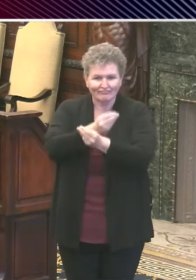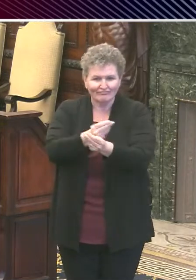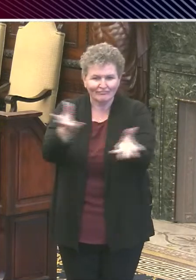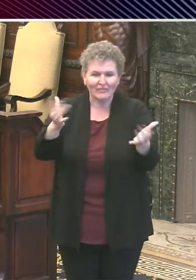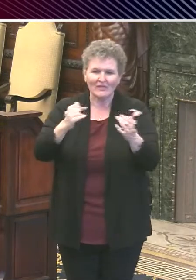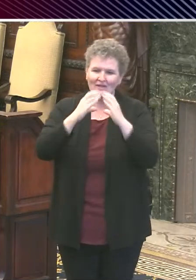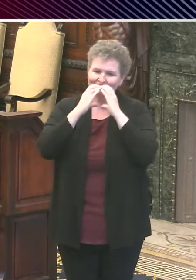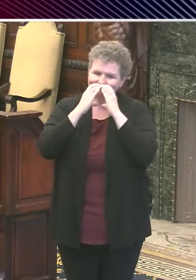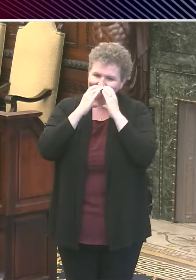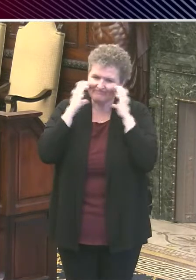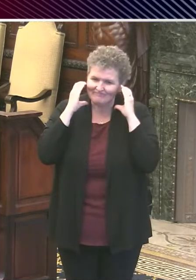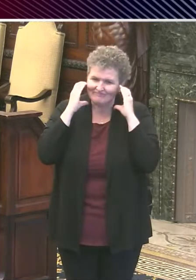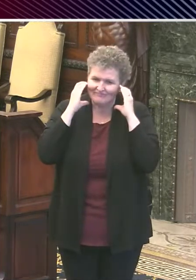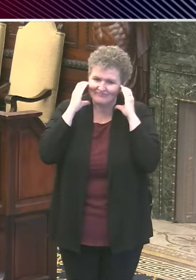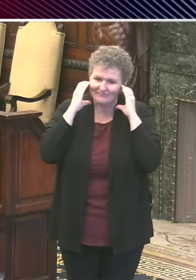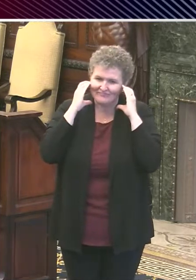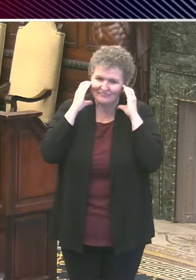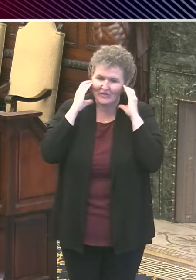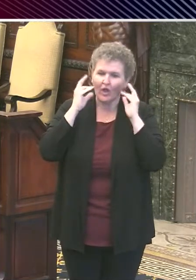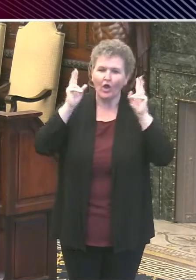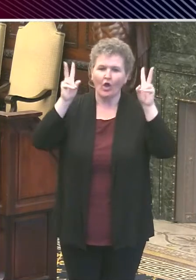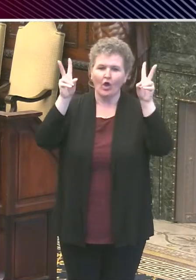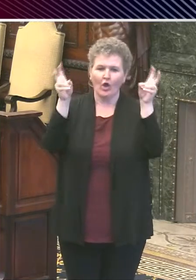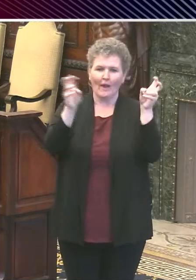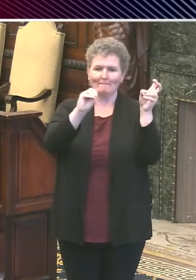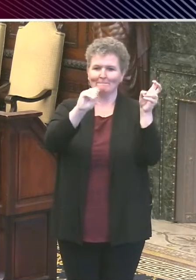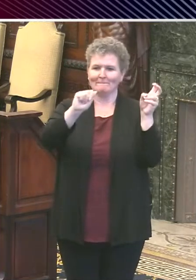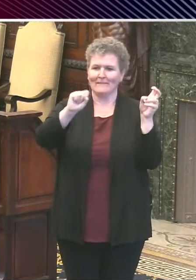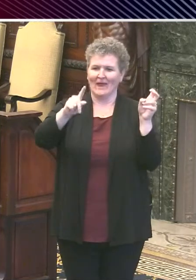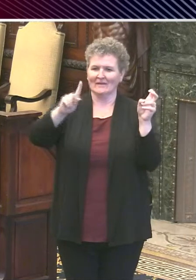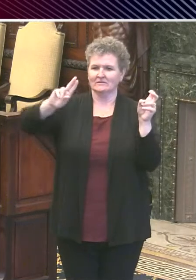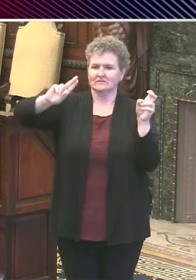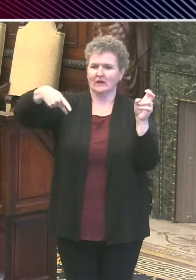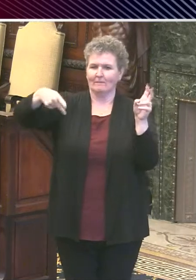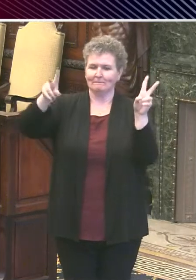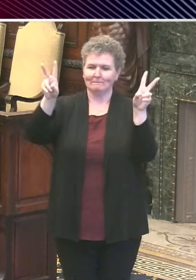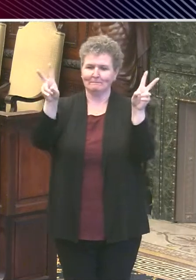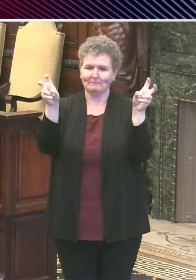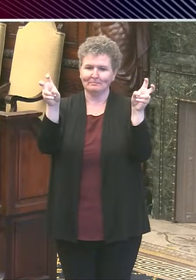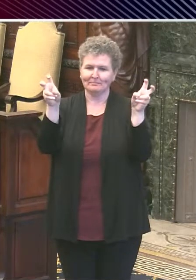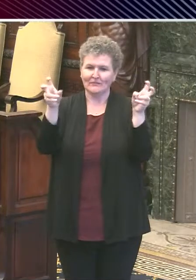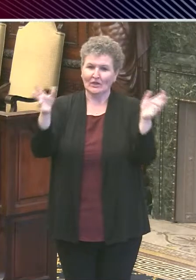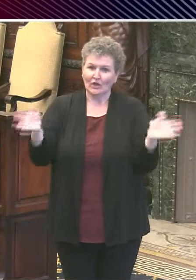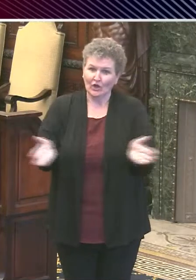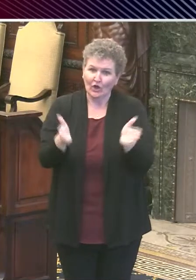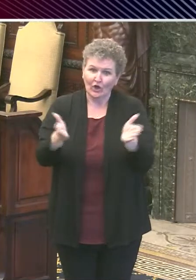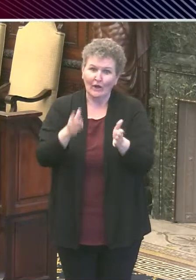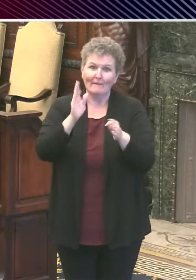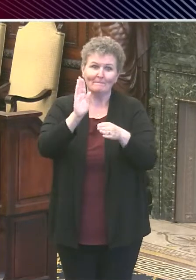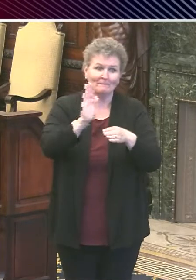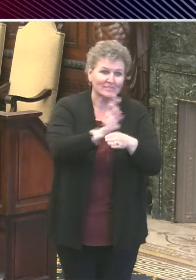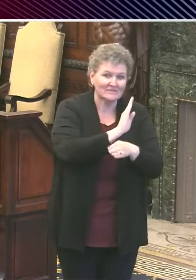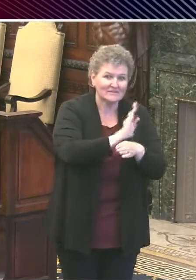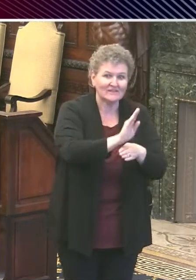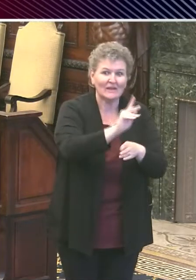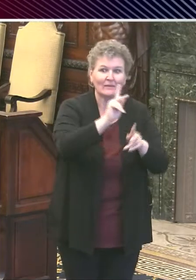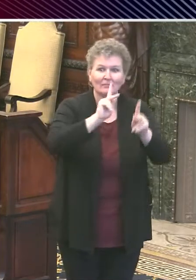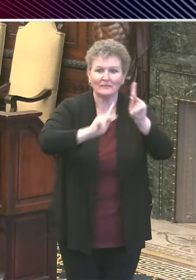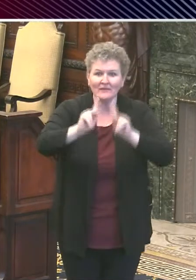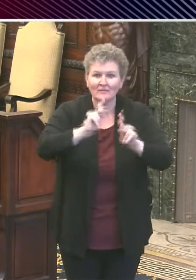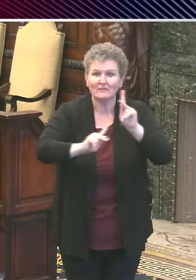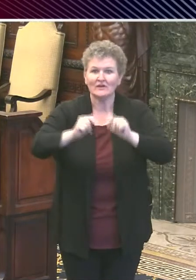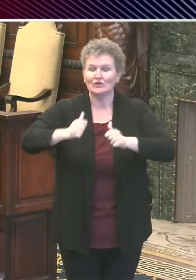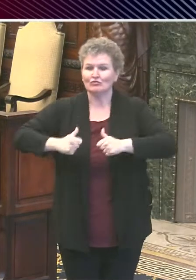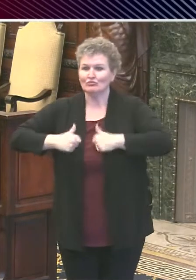The campaign, called Mask Up, is designed to mobilize all residents, workers, and visitors to adhere to the now mandatory requirement of